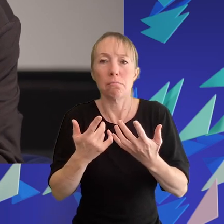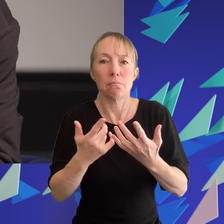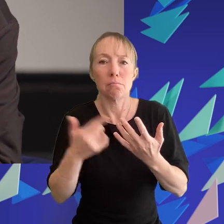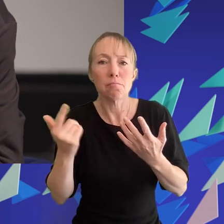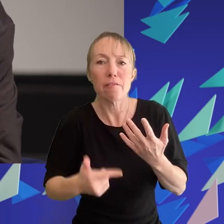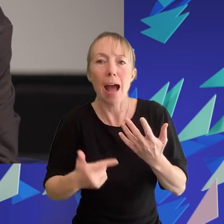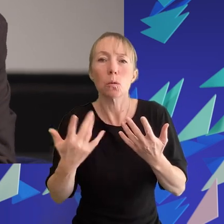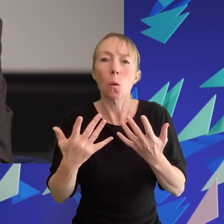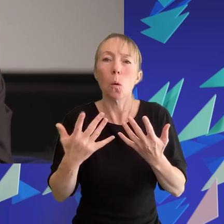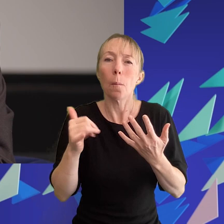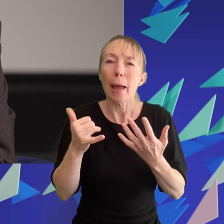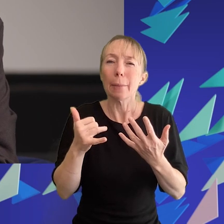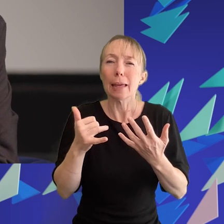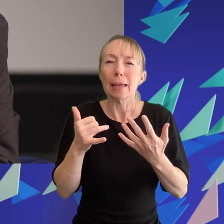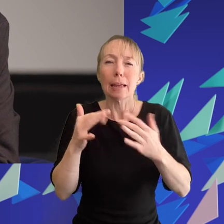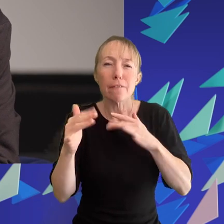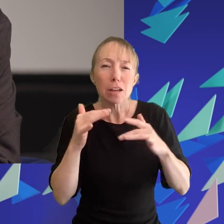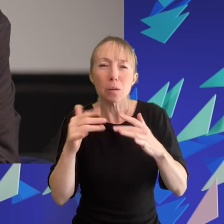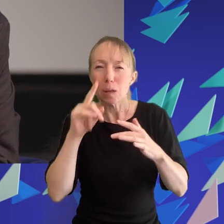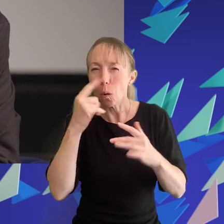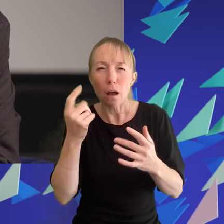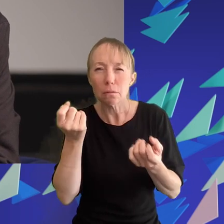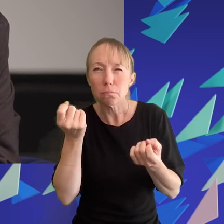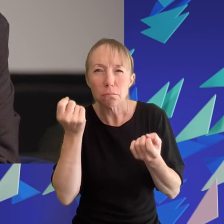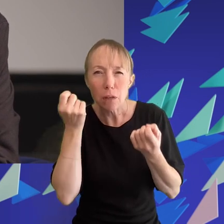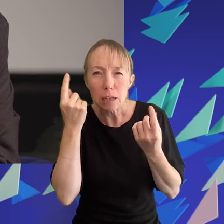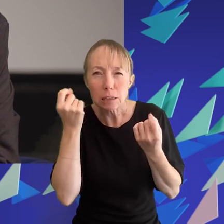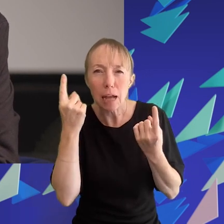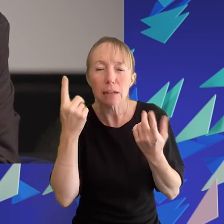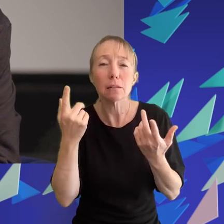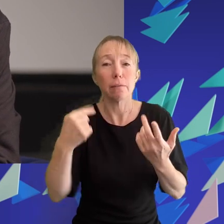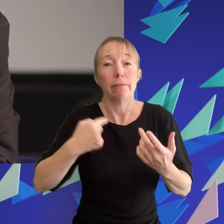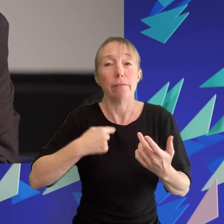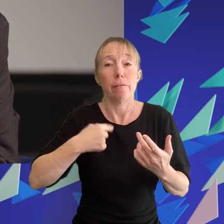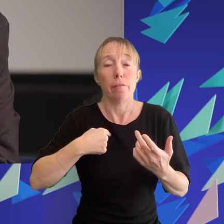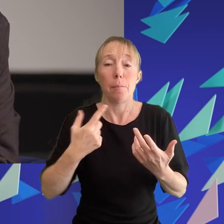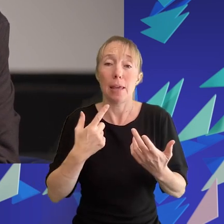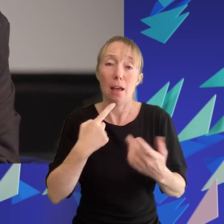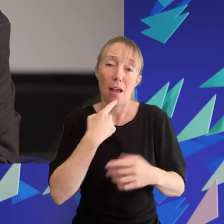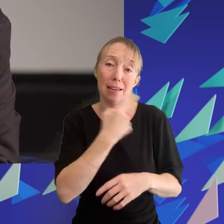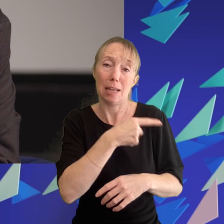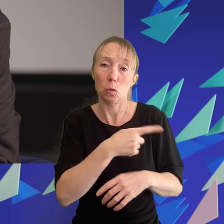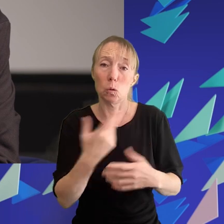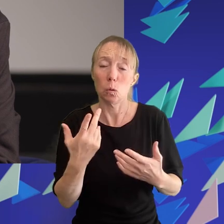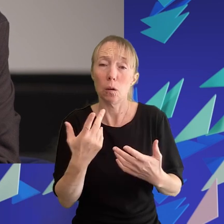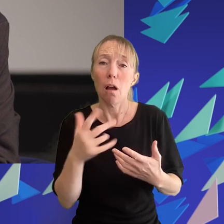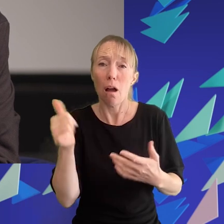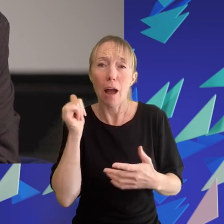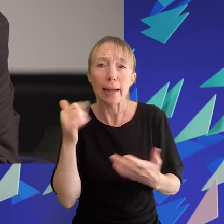be a little bit hard to penetrate. So yes, I think for me, since as I said to you,